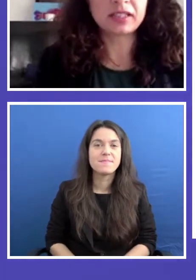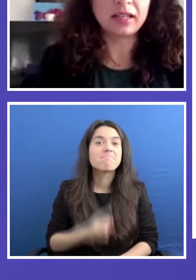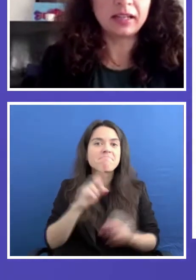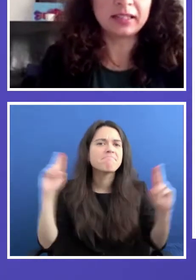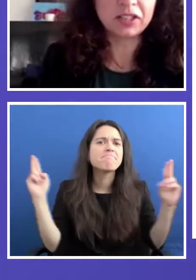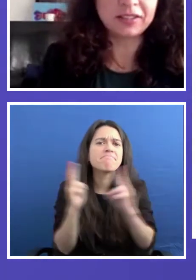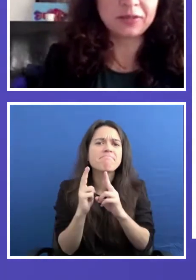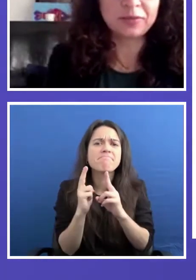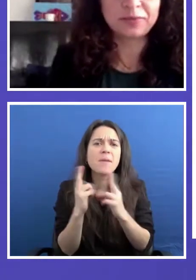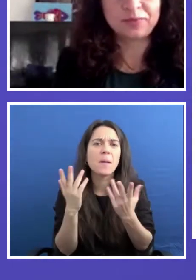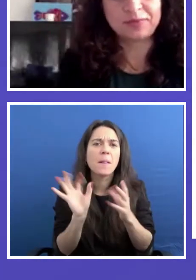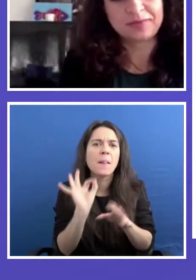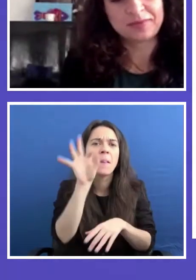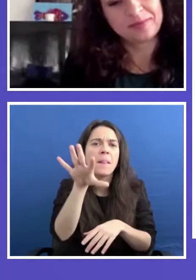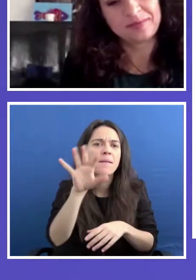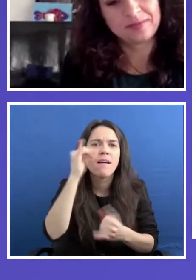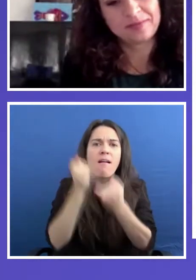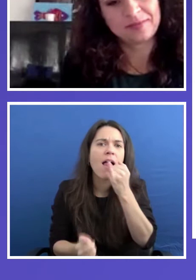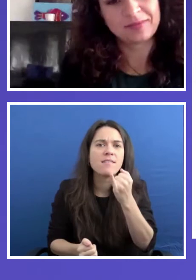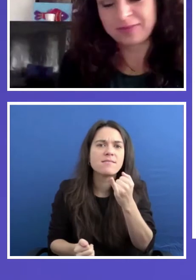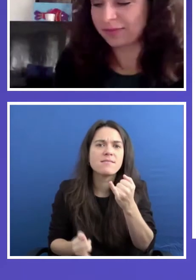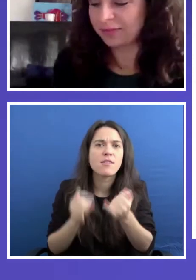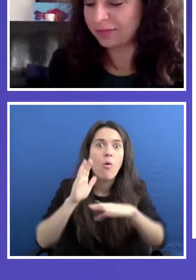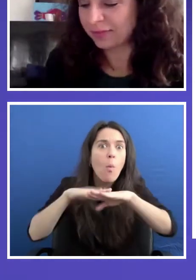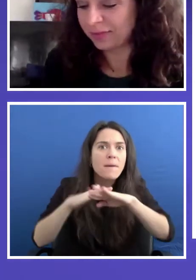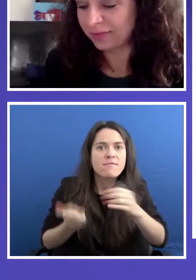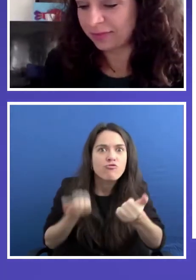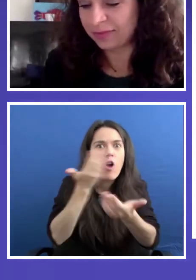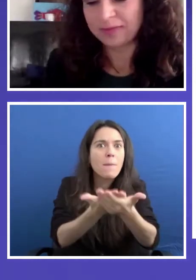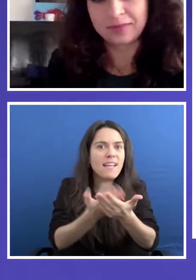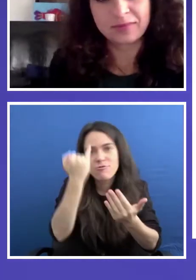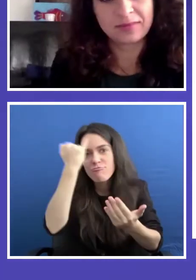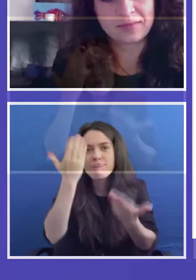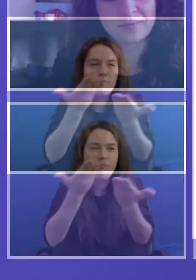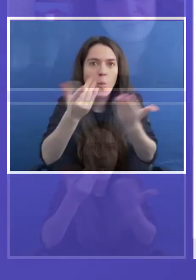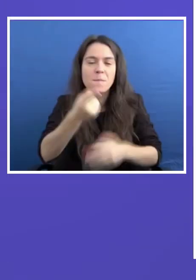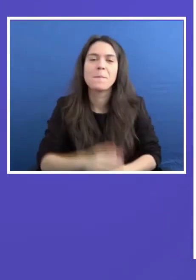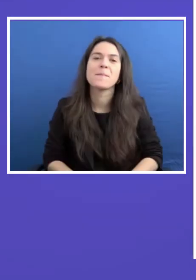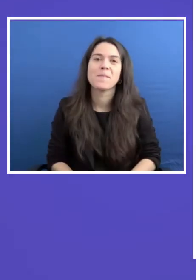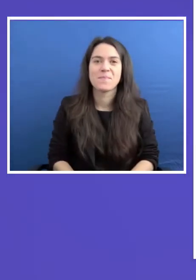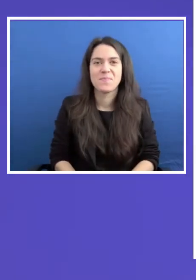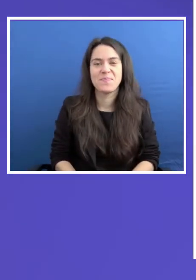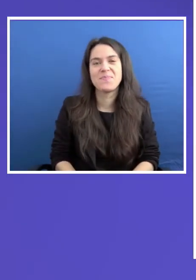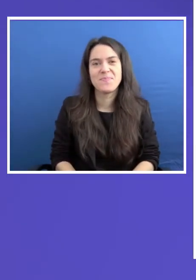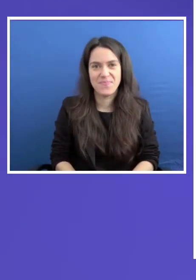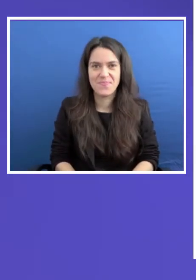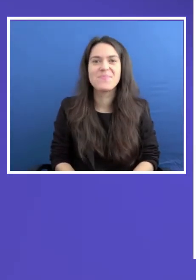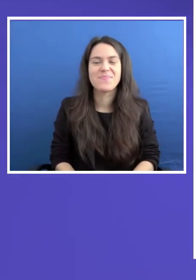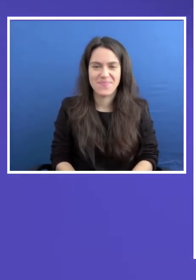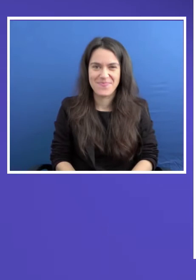summary of a set of recommendations and suggestions, please? Yes, Amal.